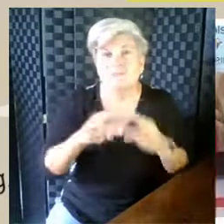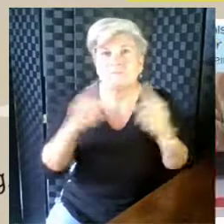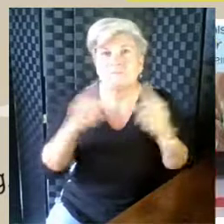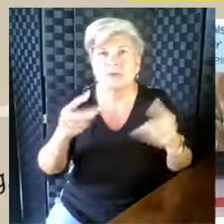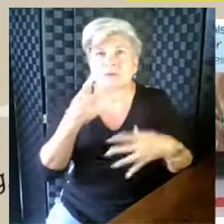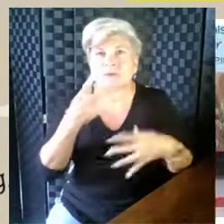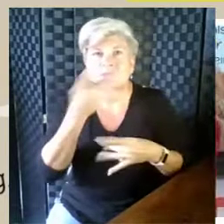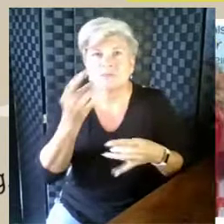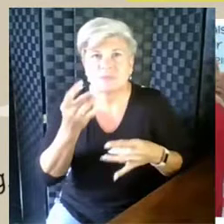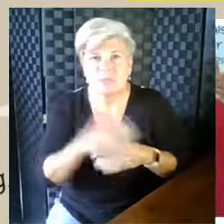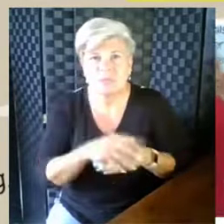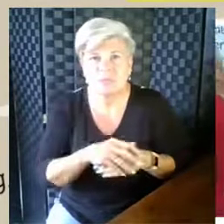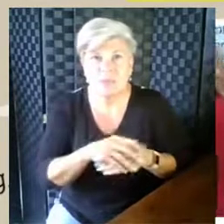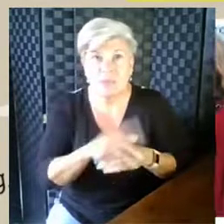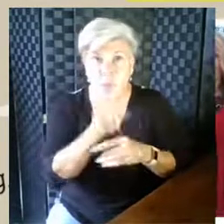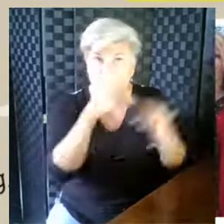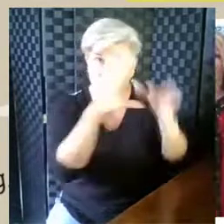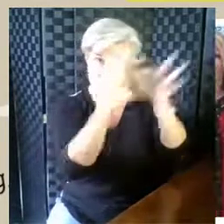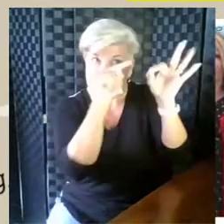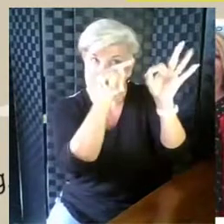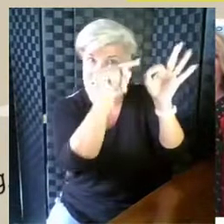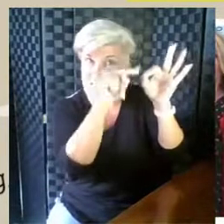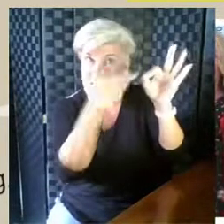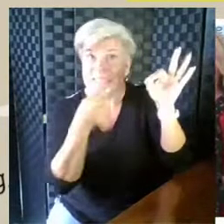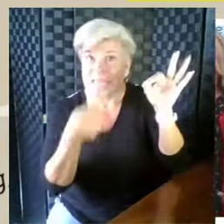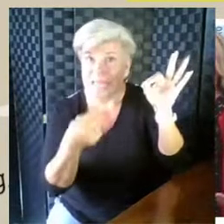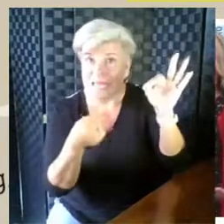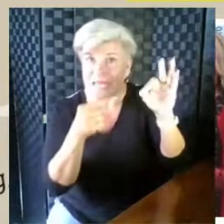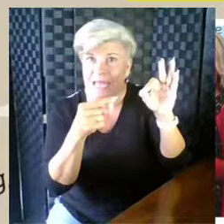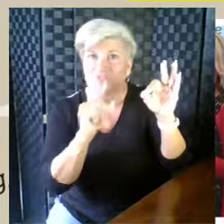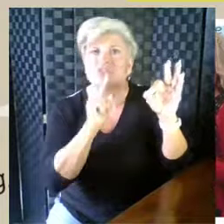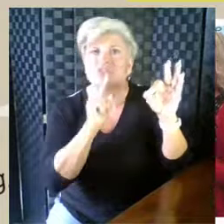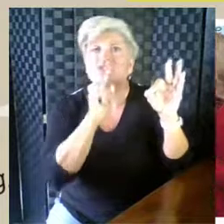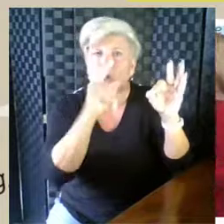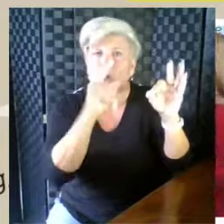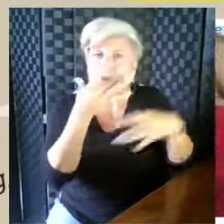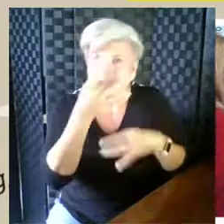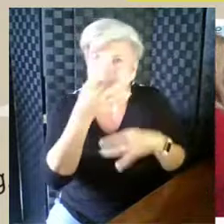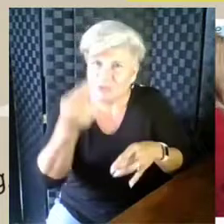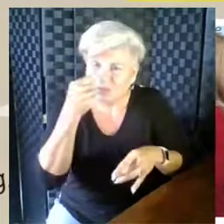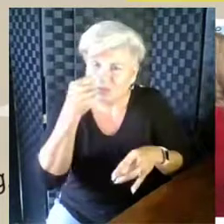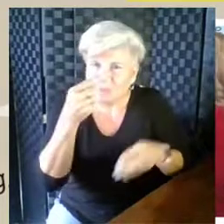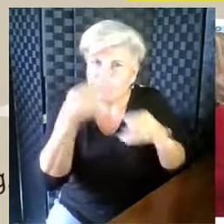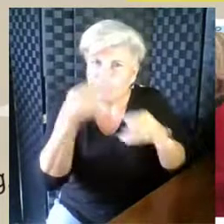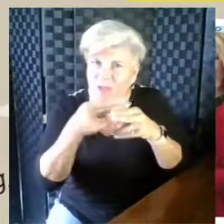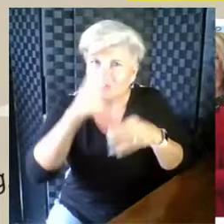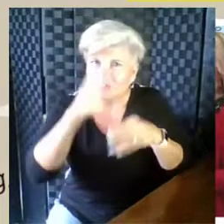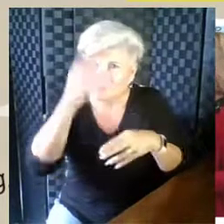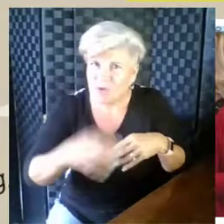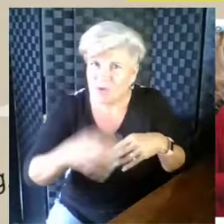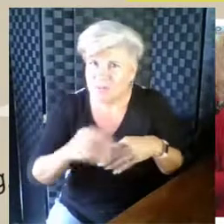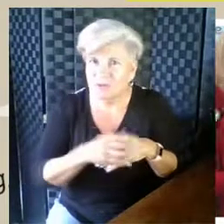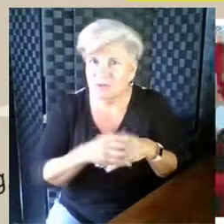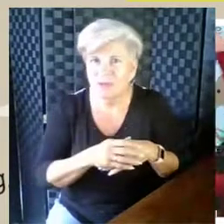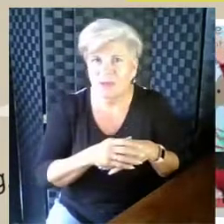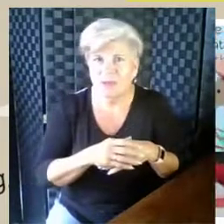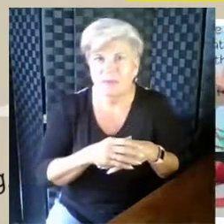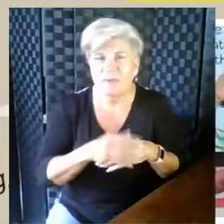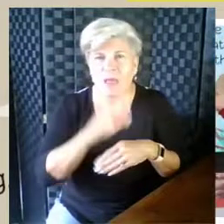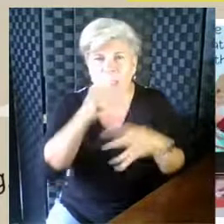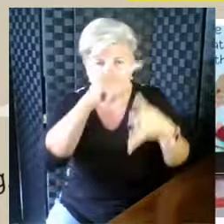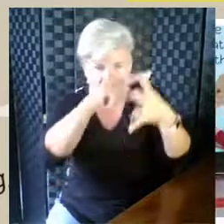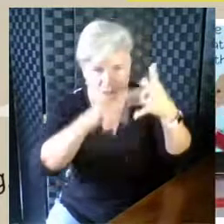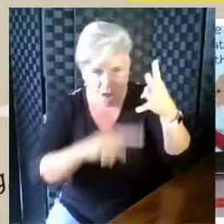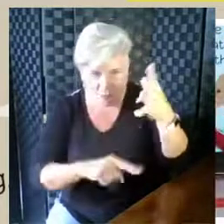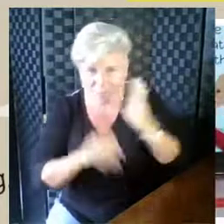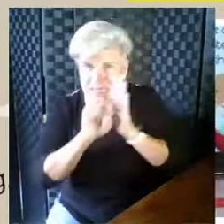We notice up here at the top, that's one of the things that the author told us was how interesting their noses called trunks were. And all of these